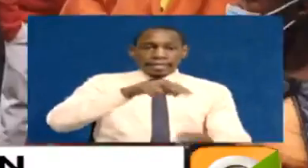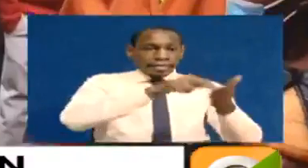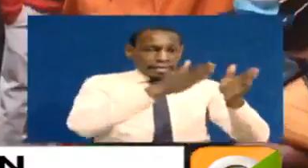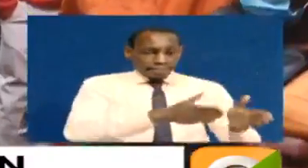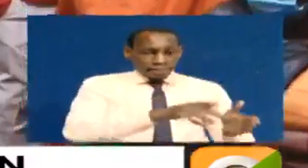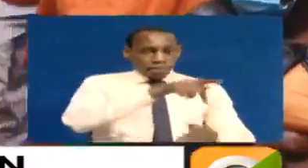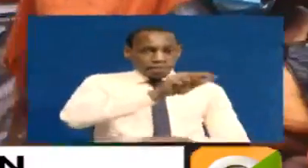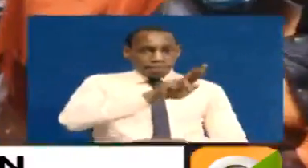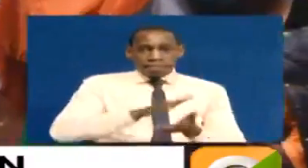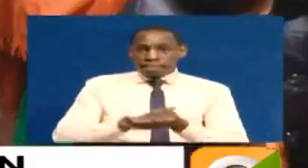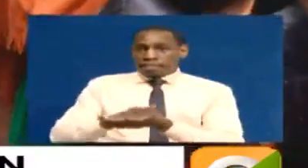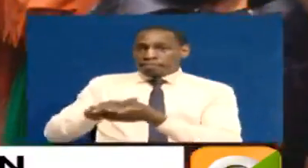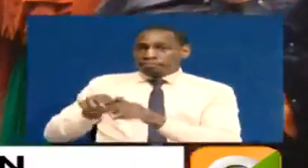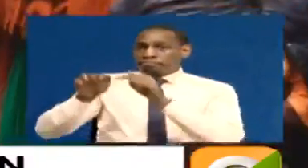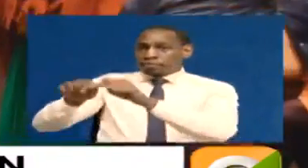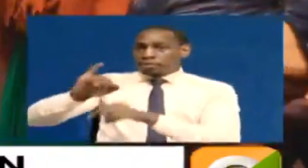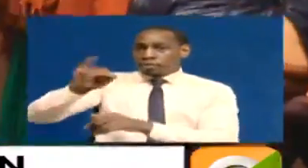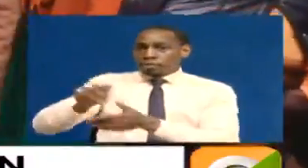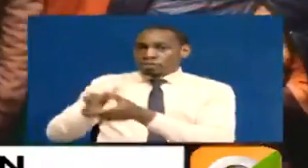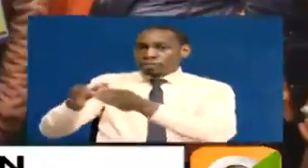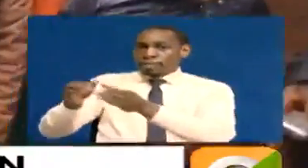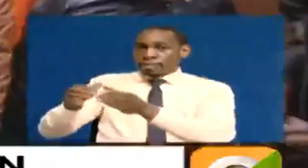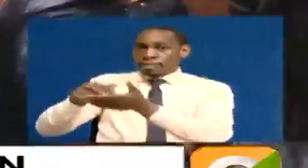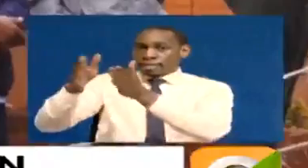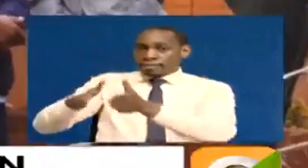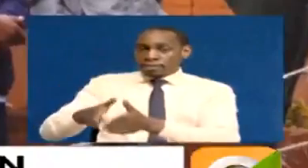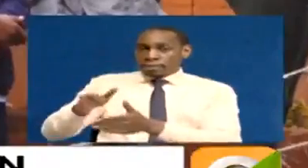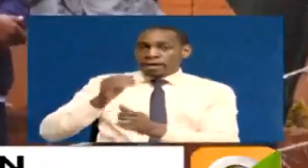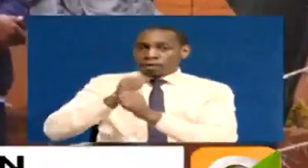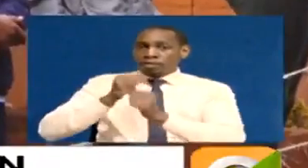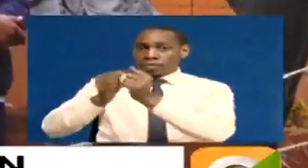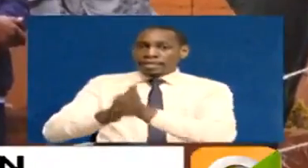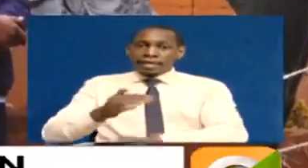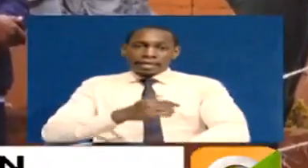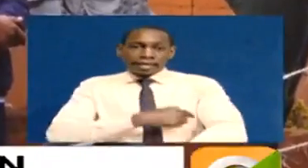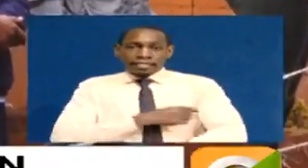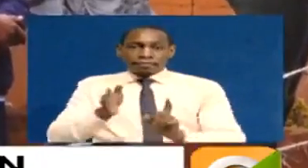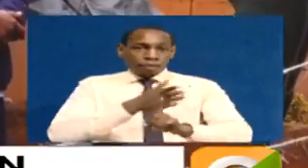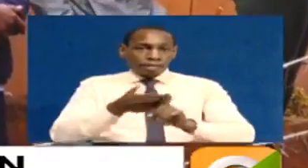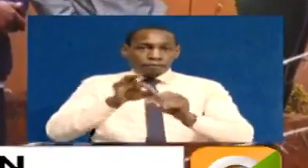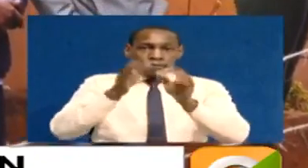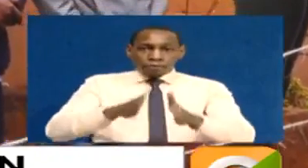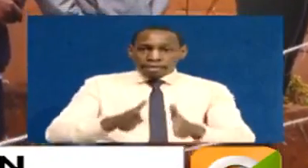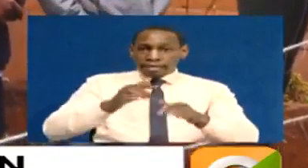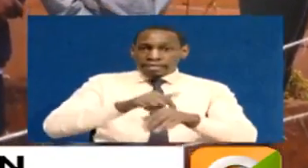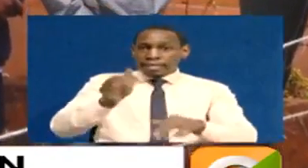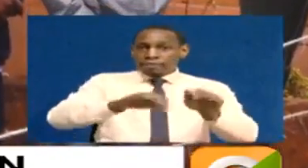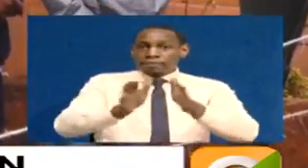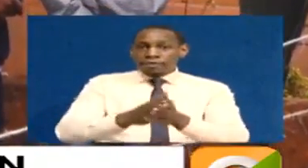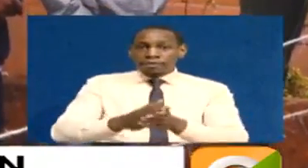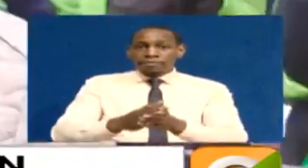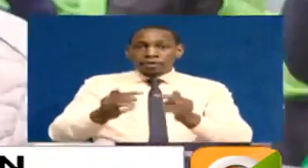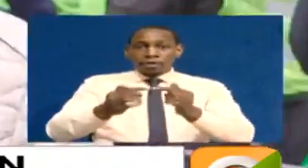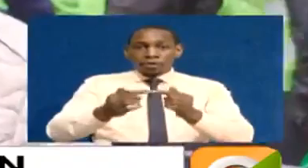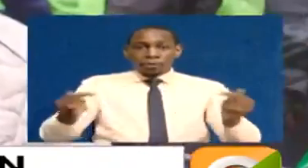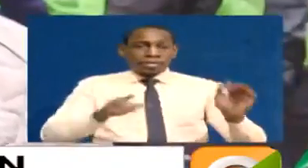Peter Thumbi accusing his Jubilee opponent Joseph Githinji of working with chiefs to influence voters' decision contrary to